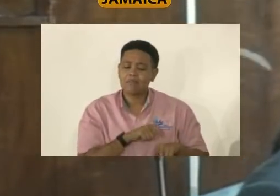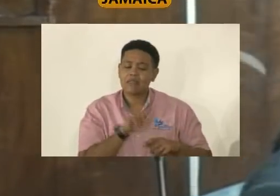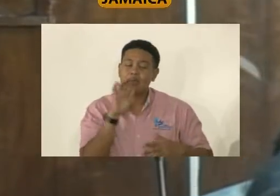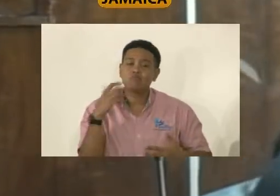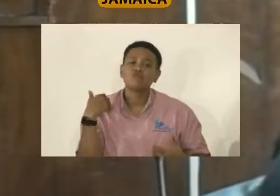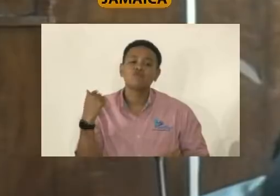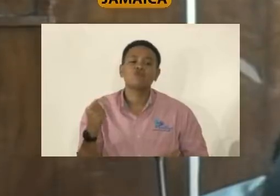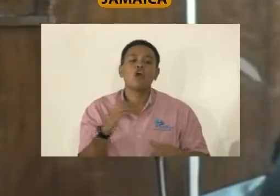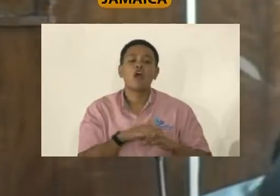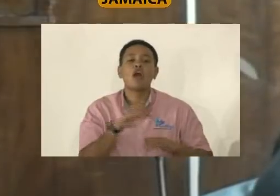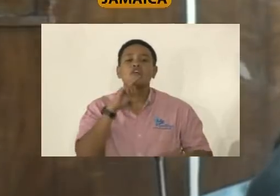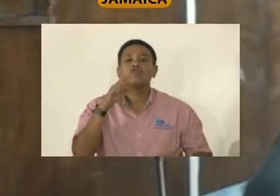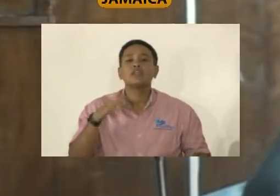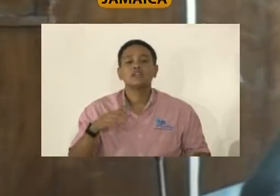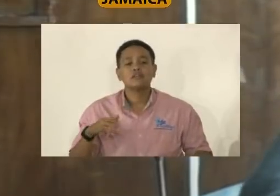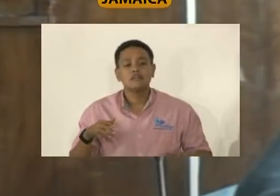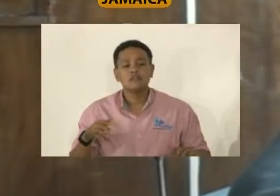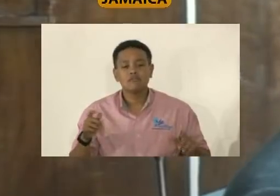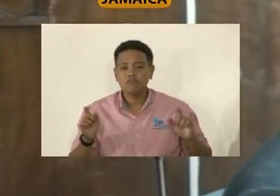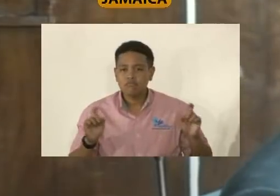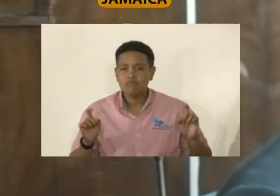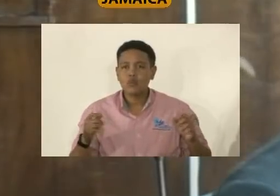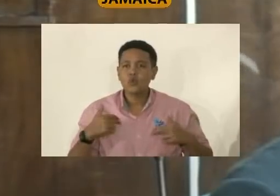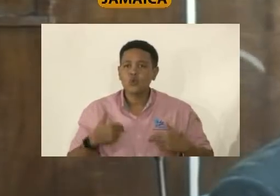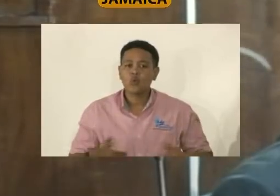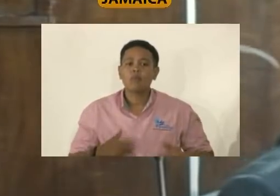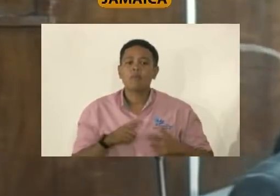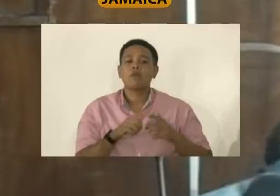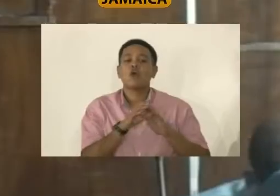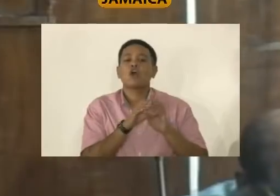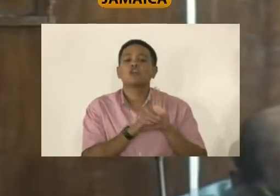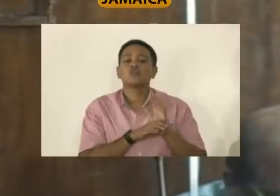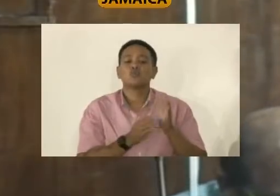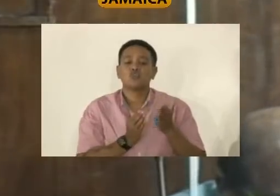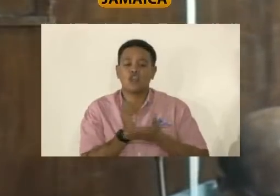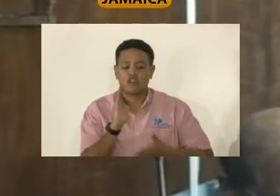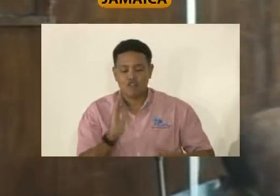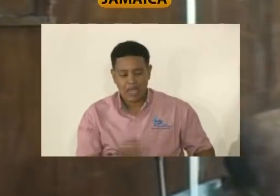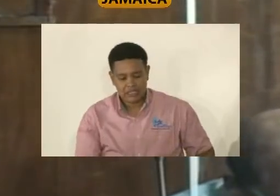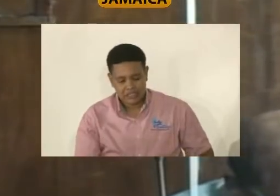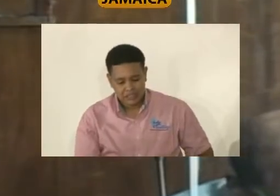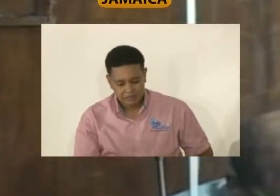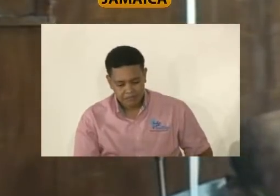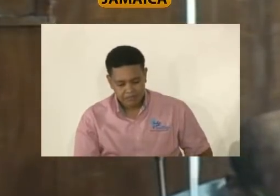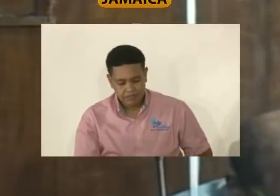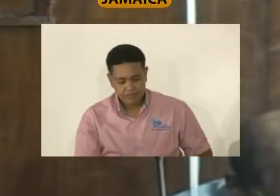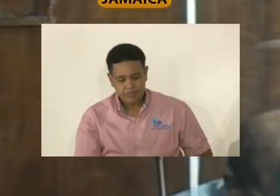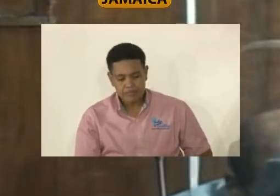strong on upholding human and constitutional rights.